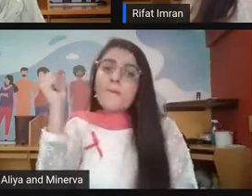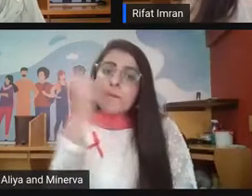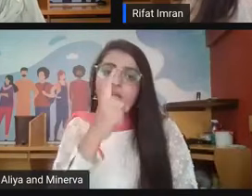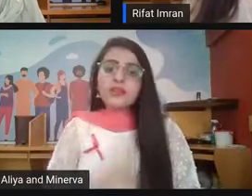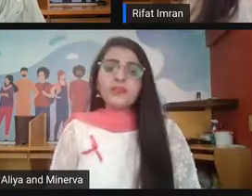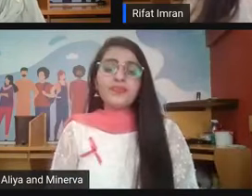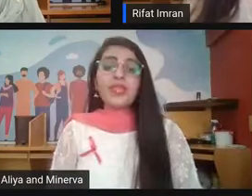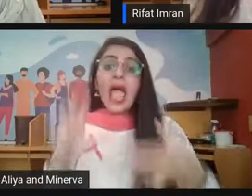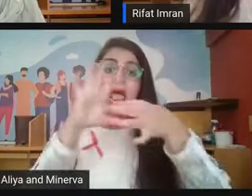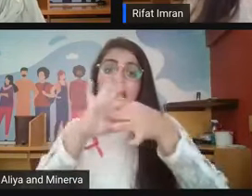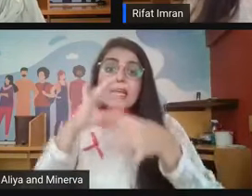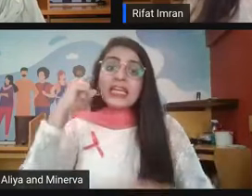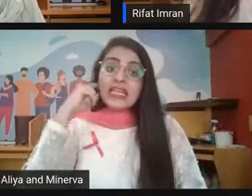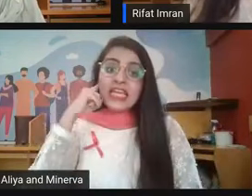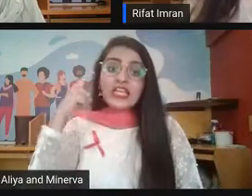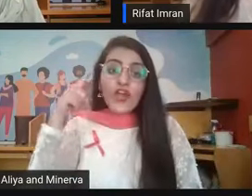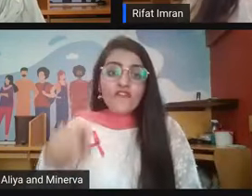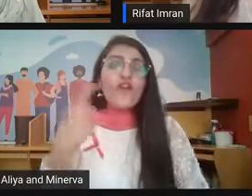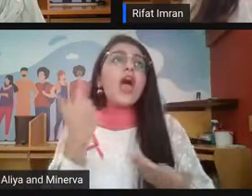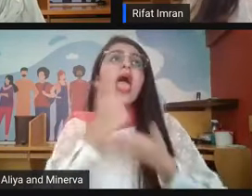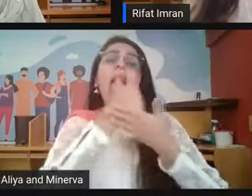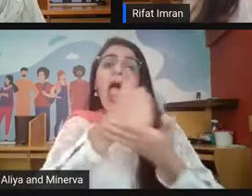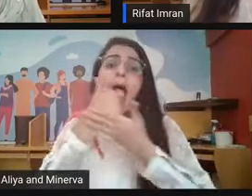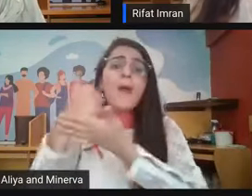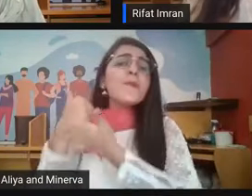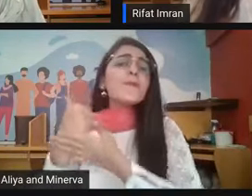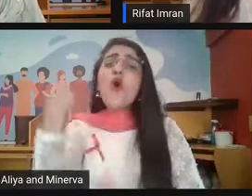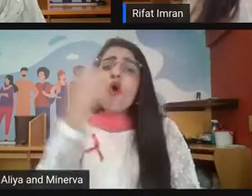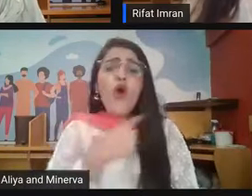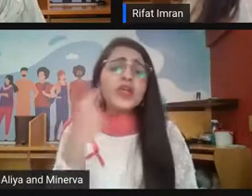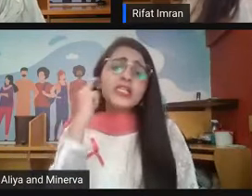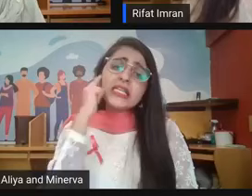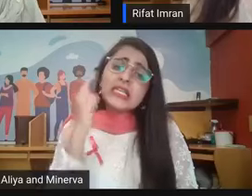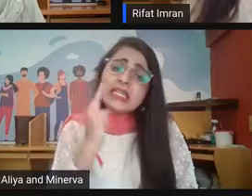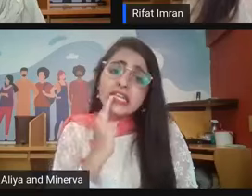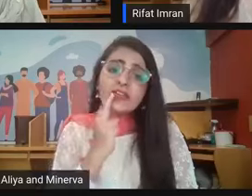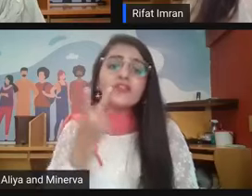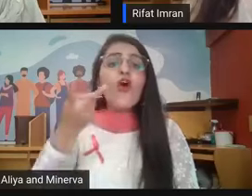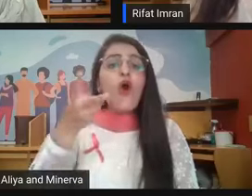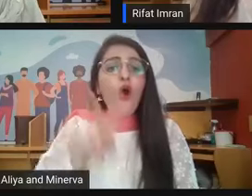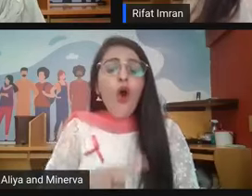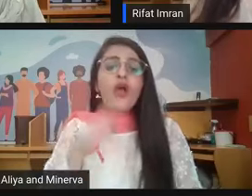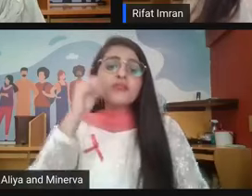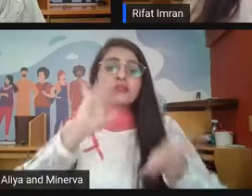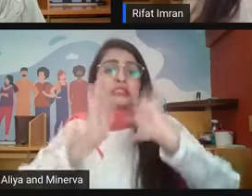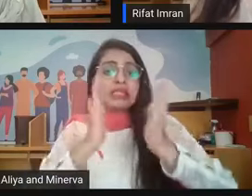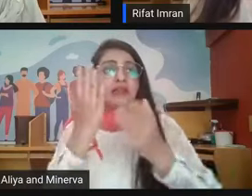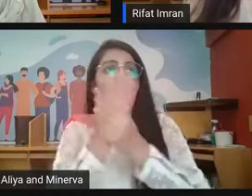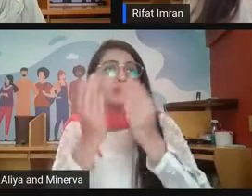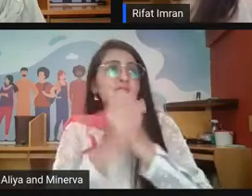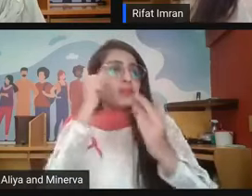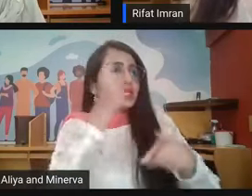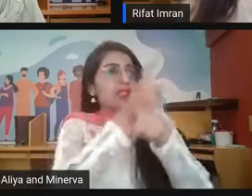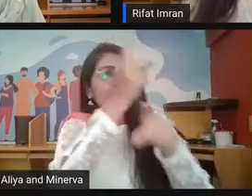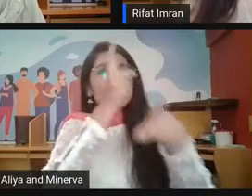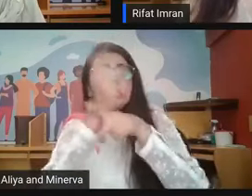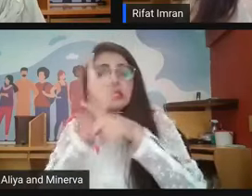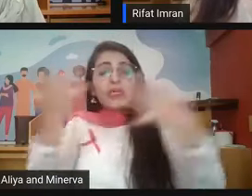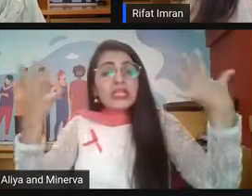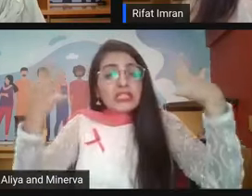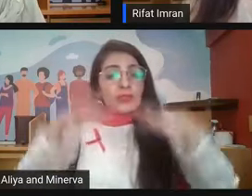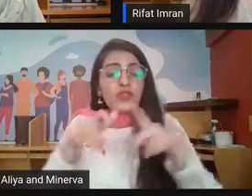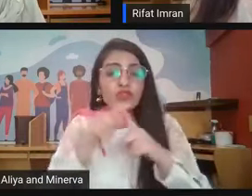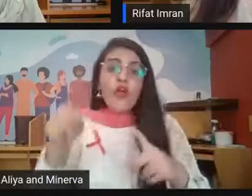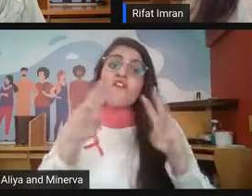ConnectShare, which is a social organization that works for the deaf community and sign language accessibility, they